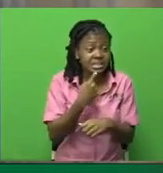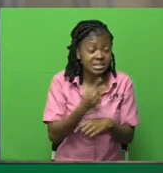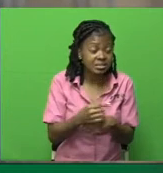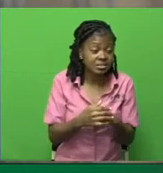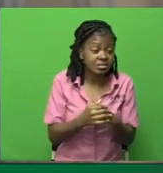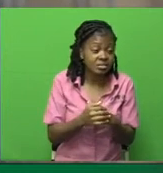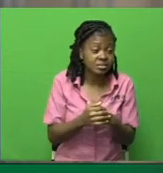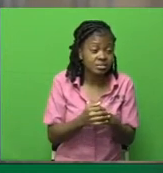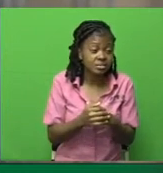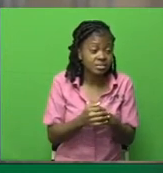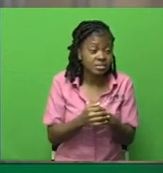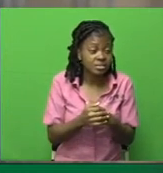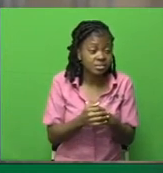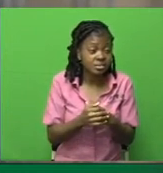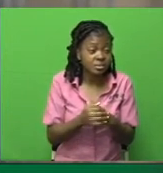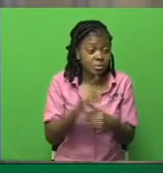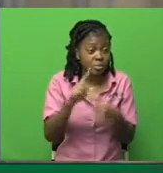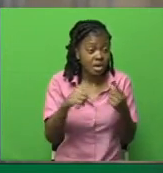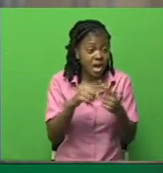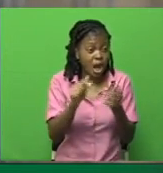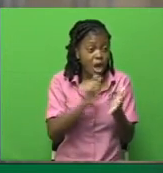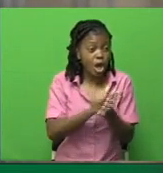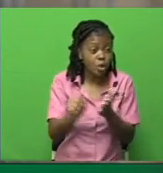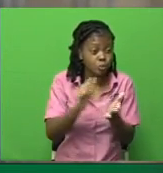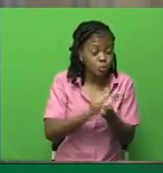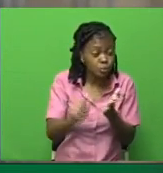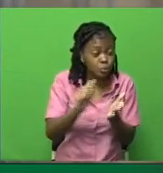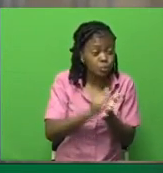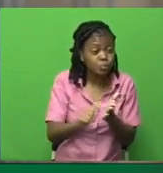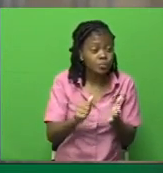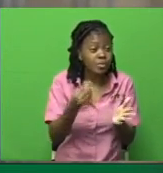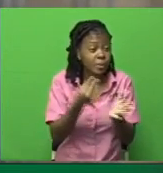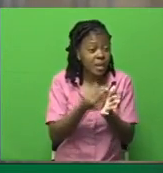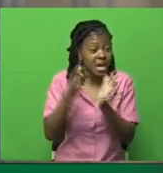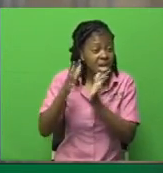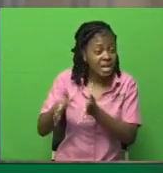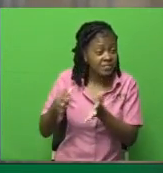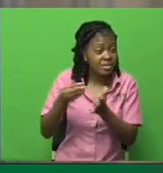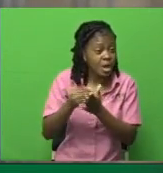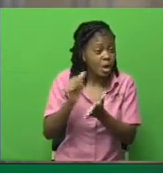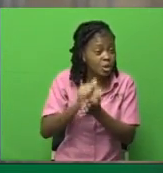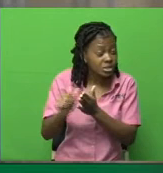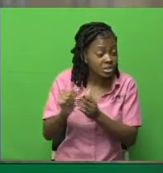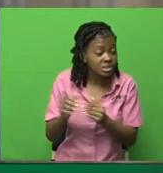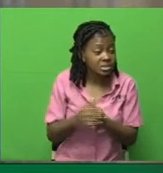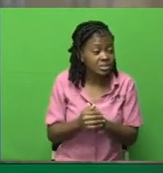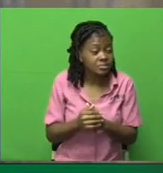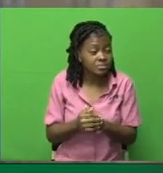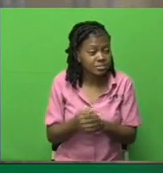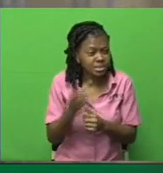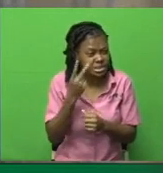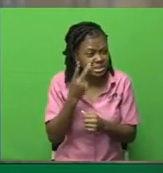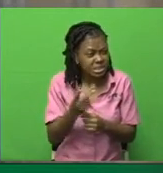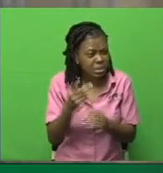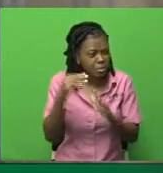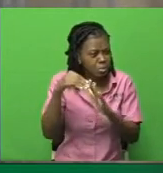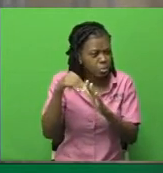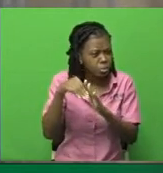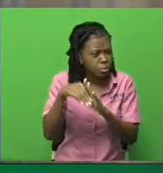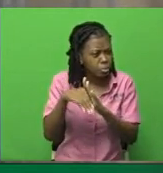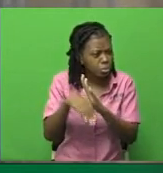reported current account balance would be in Surplus at the same time citizens accounts are negative the minister